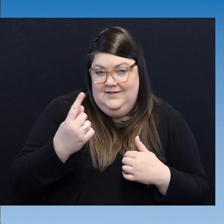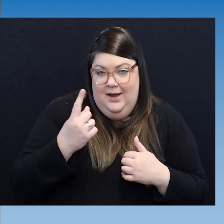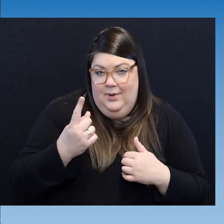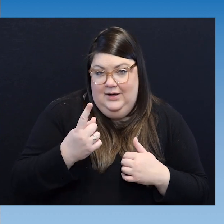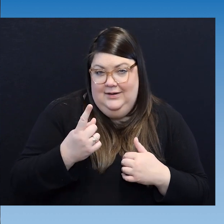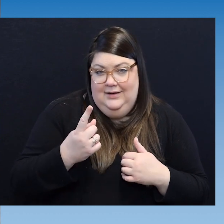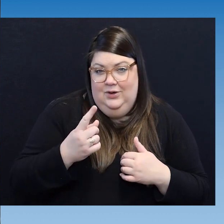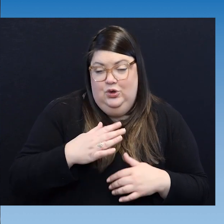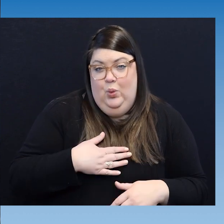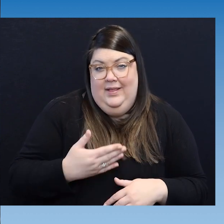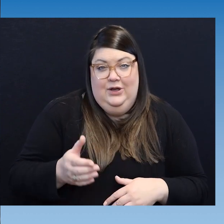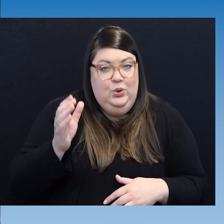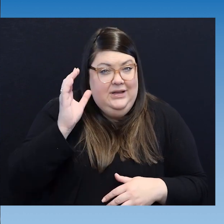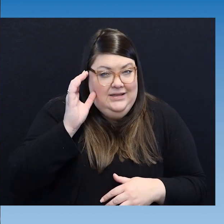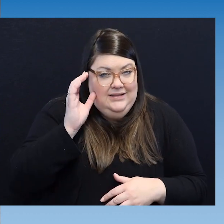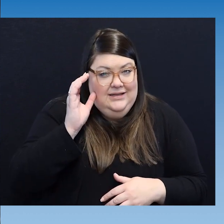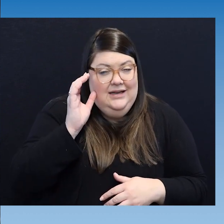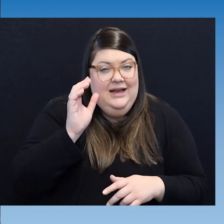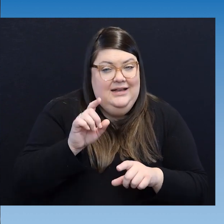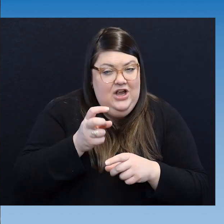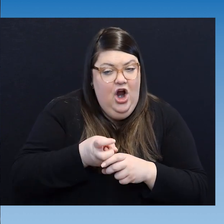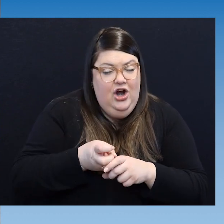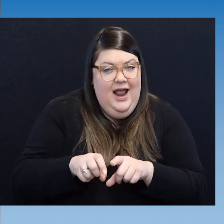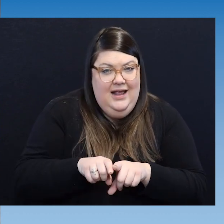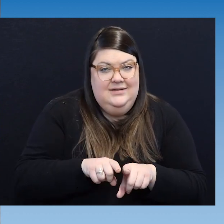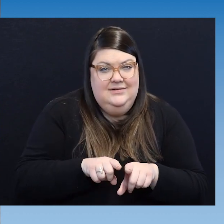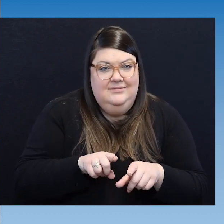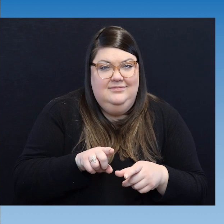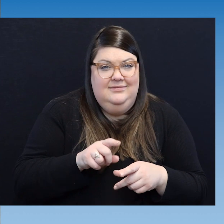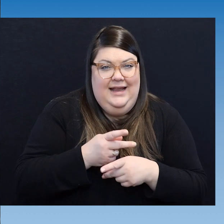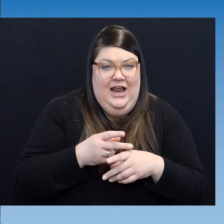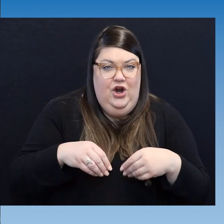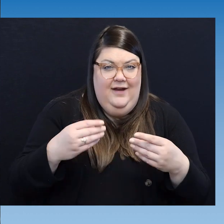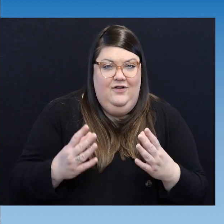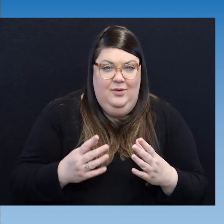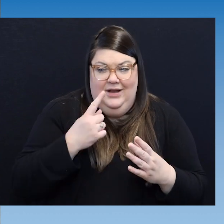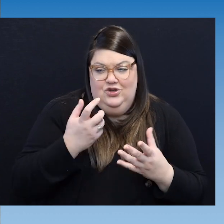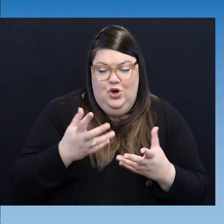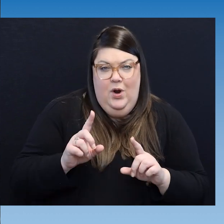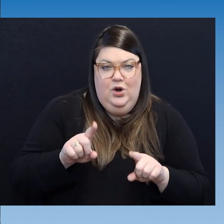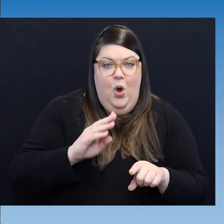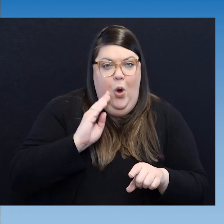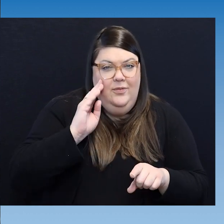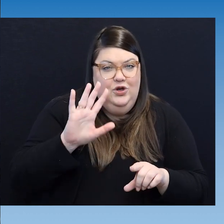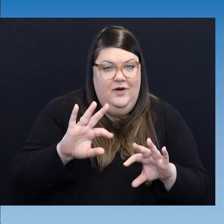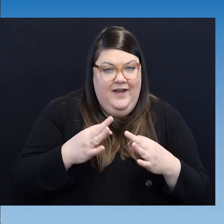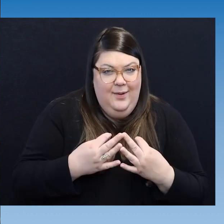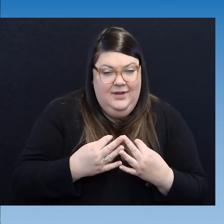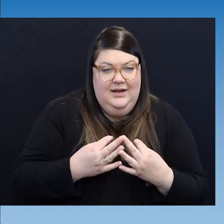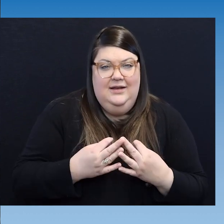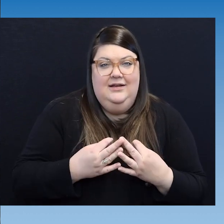somebody that's willing to listen, and it's hard as a caregiver because you don't want to go home to your family.